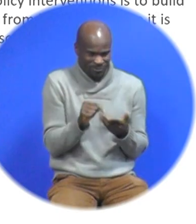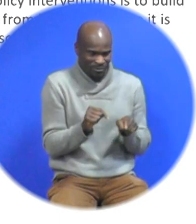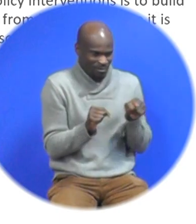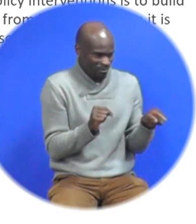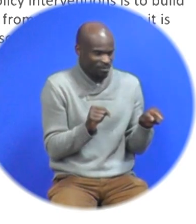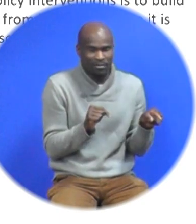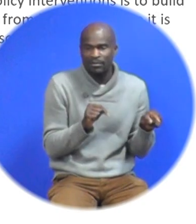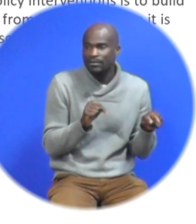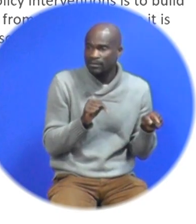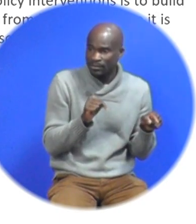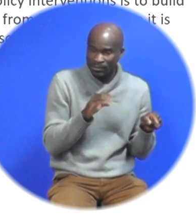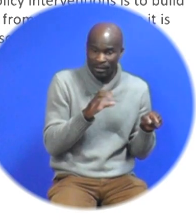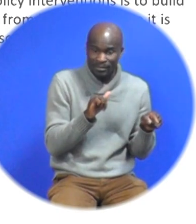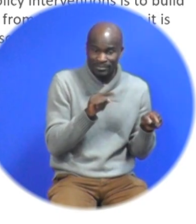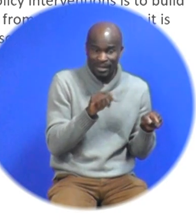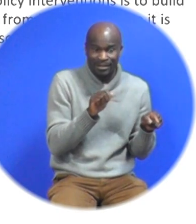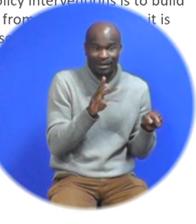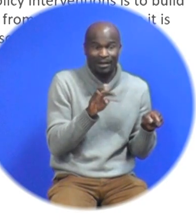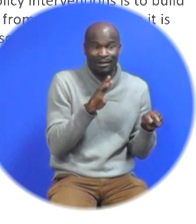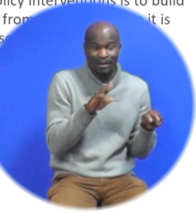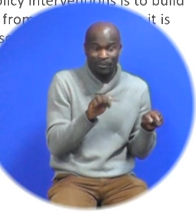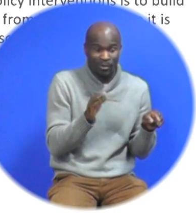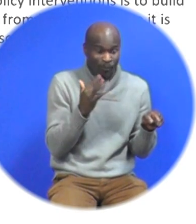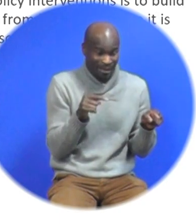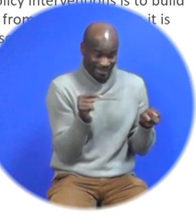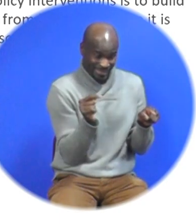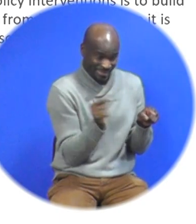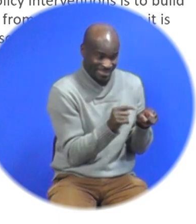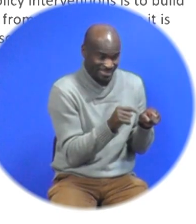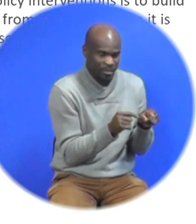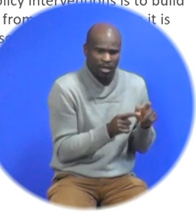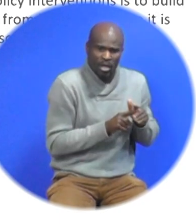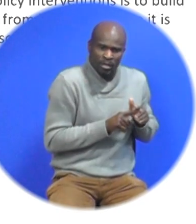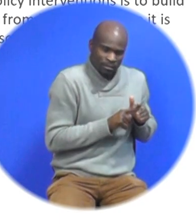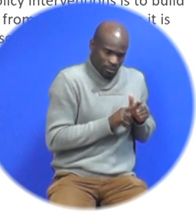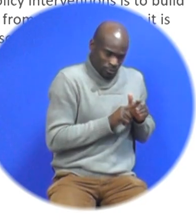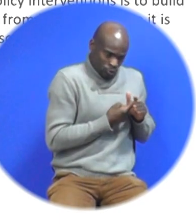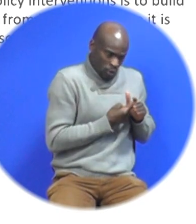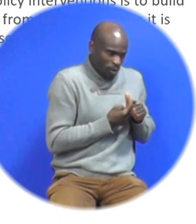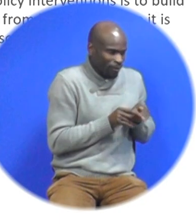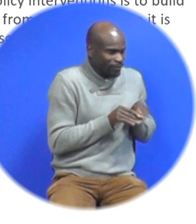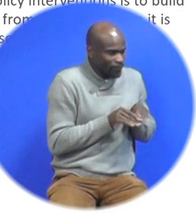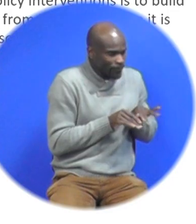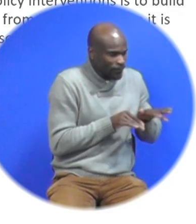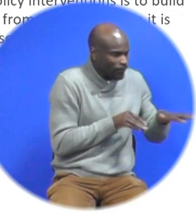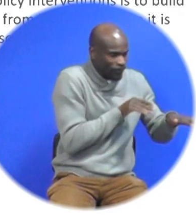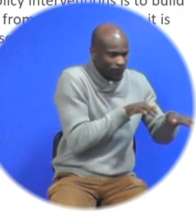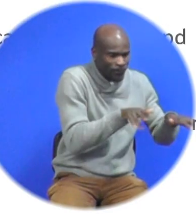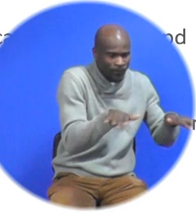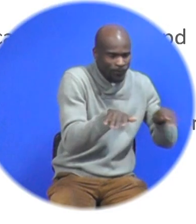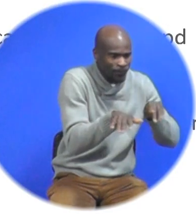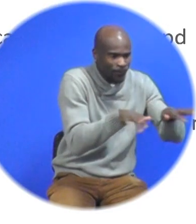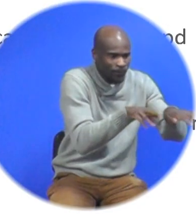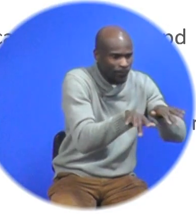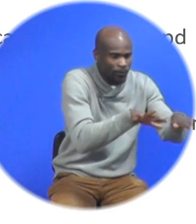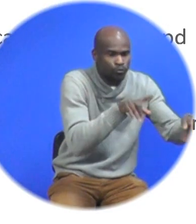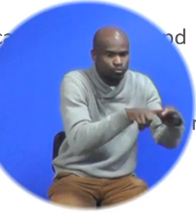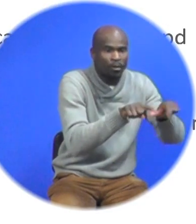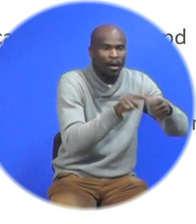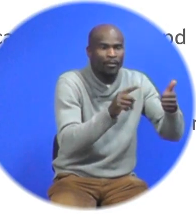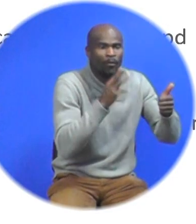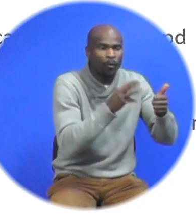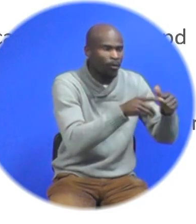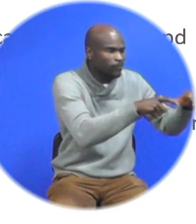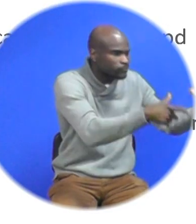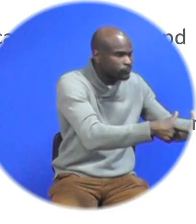It provides both negative impacts on the economic and environmental front, according to the research. Now,